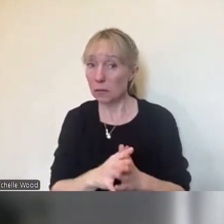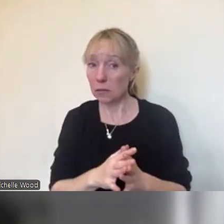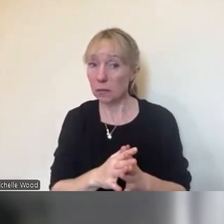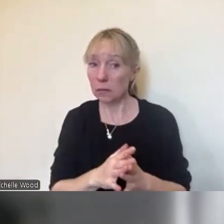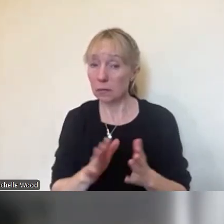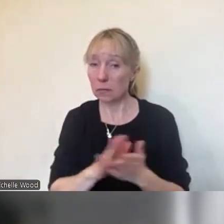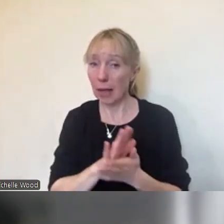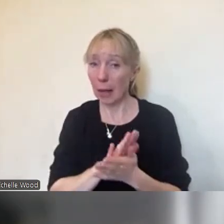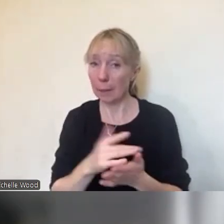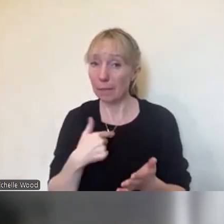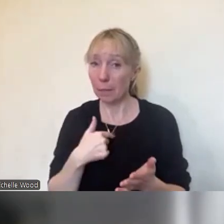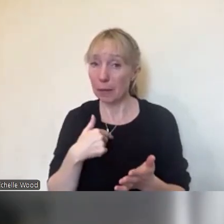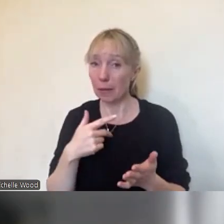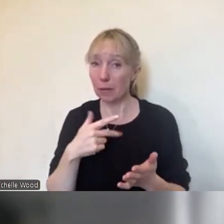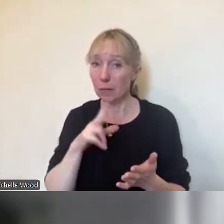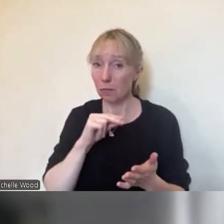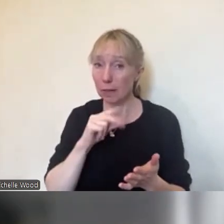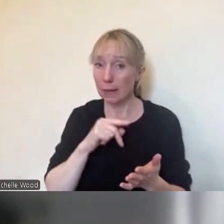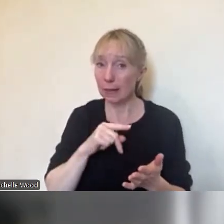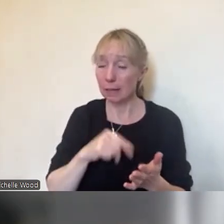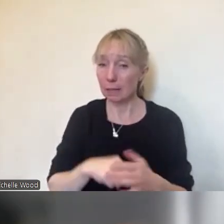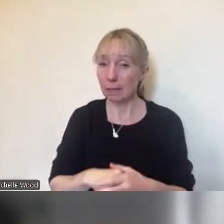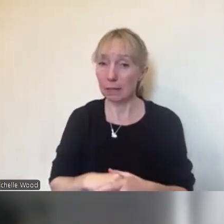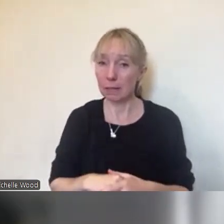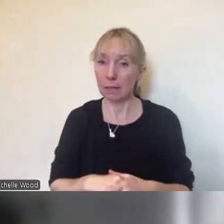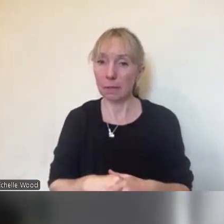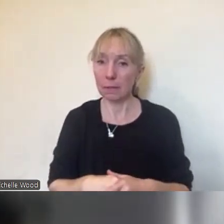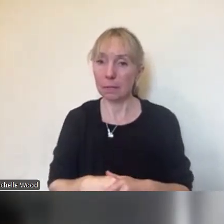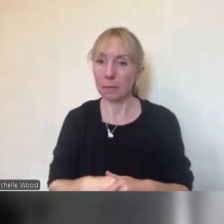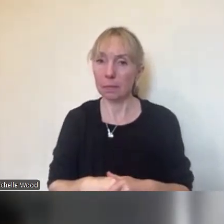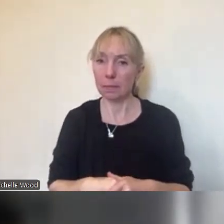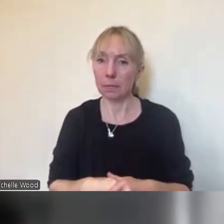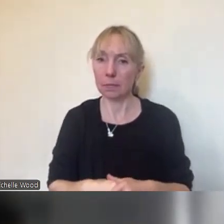you're happy for me to read that out.